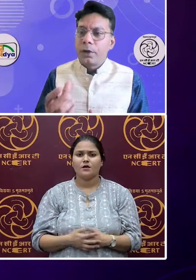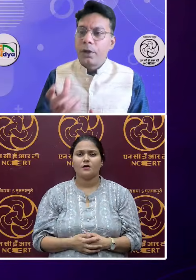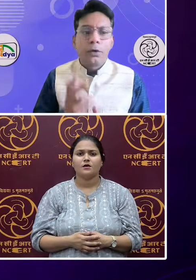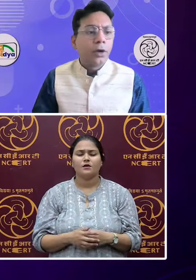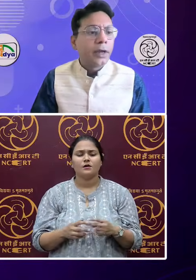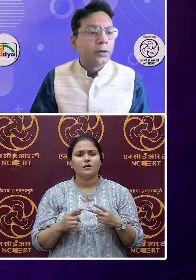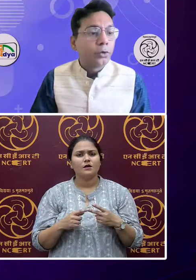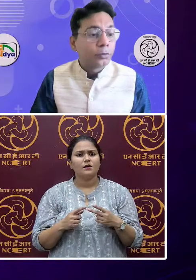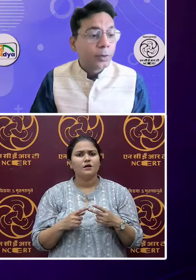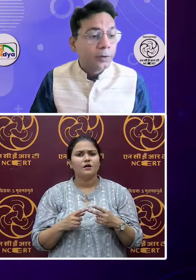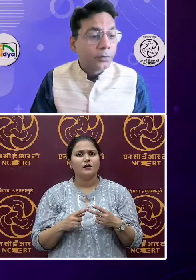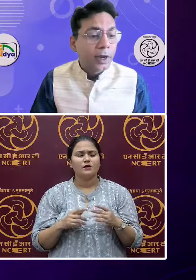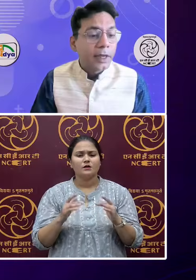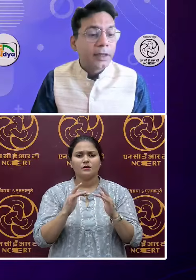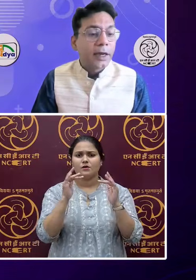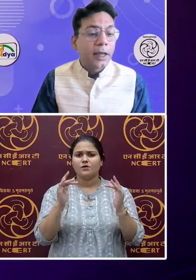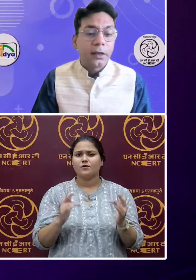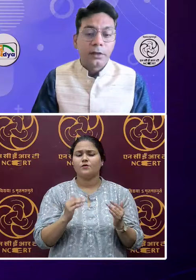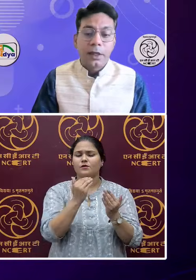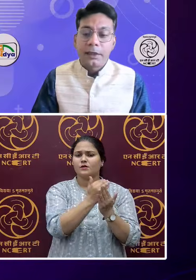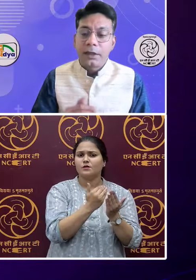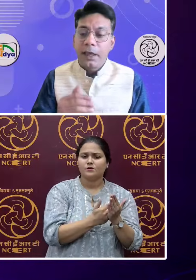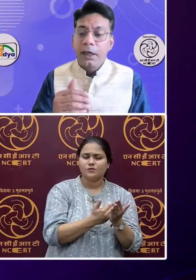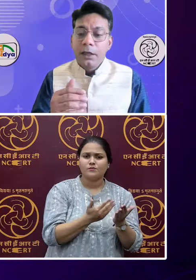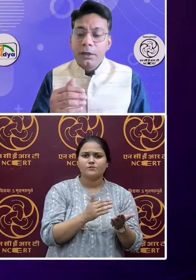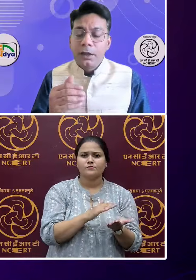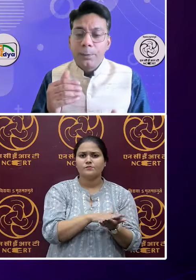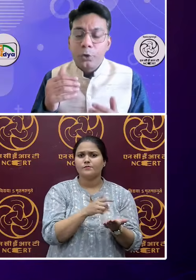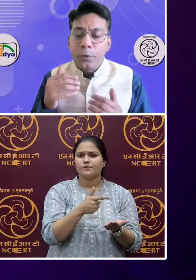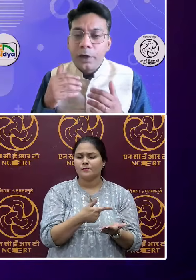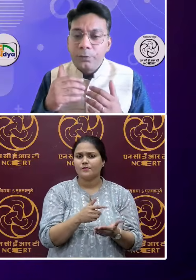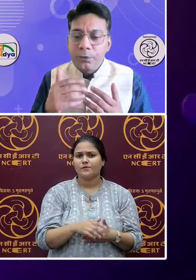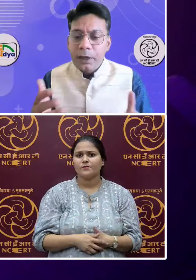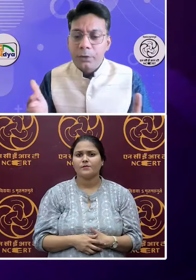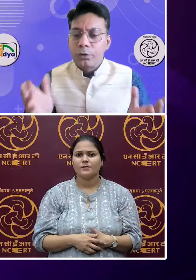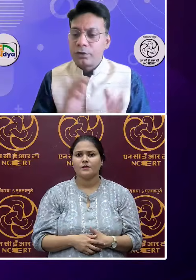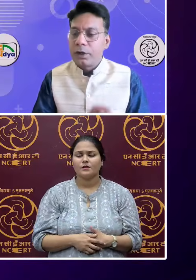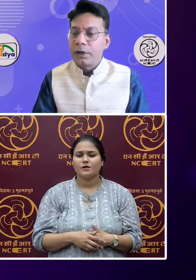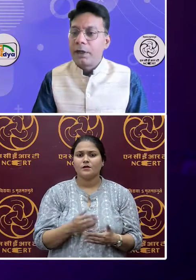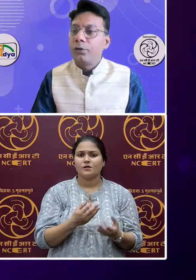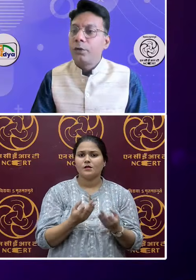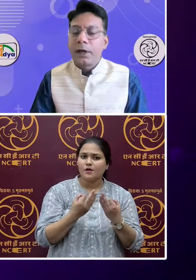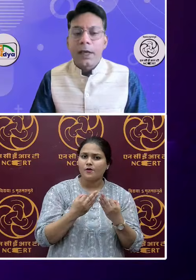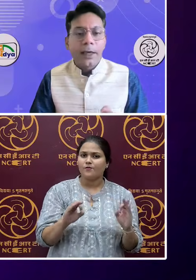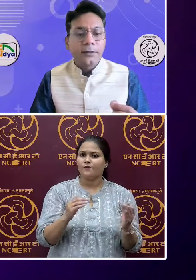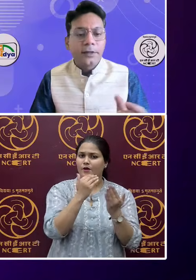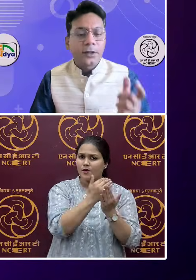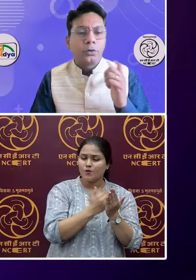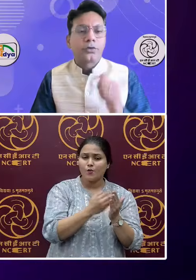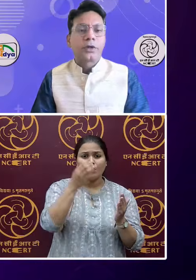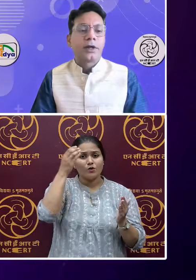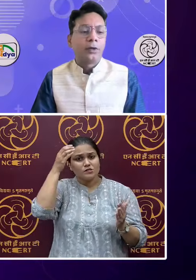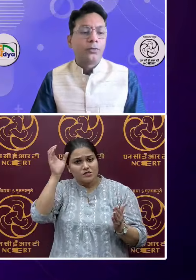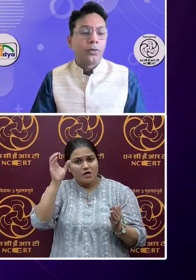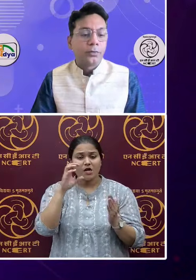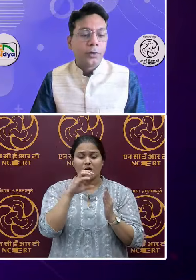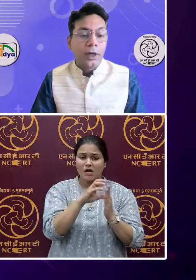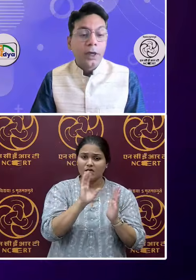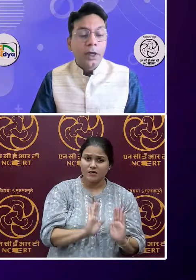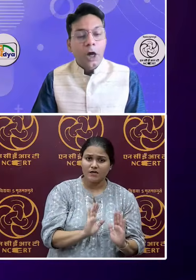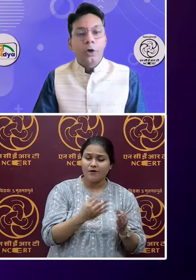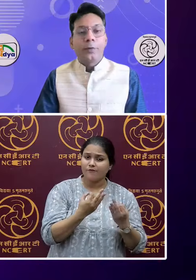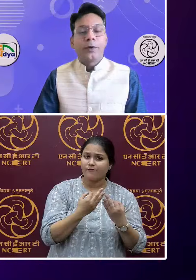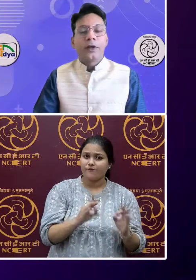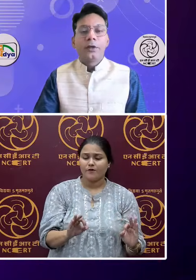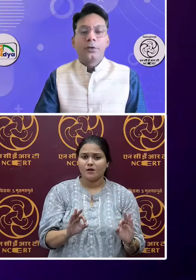of online course platform. Like they provide free course content. You can access the course content for